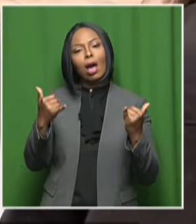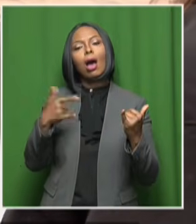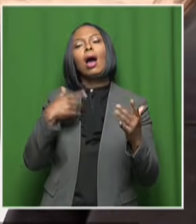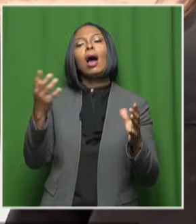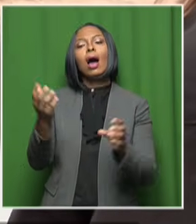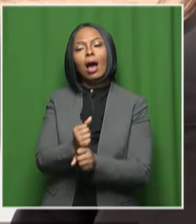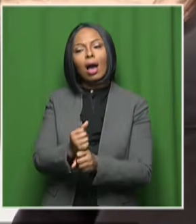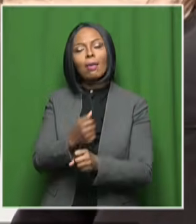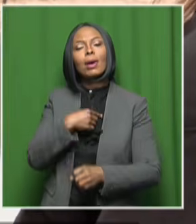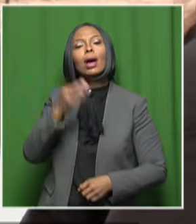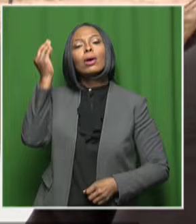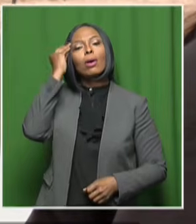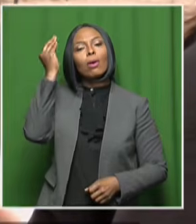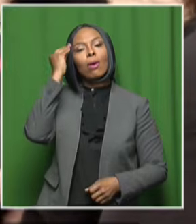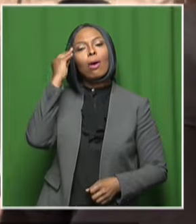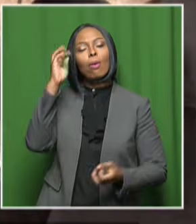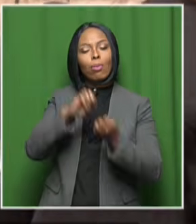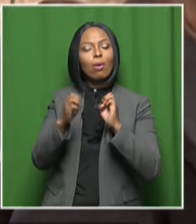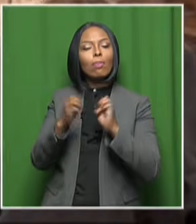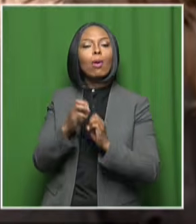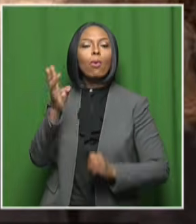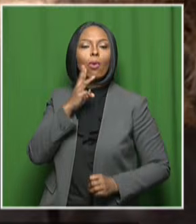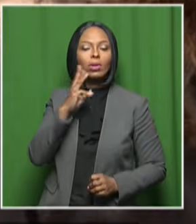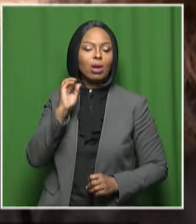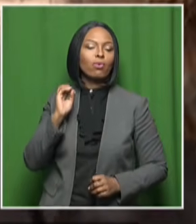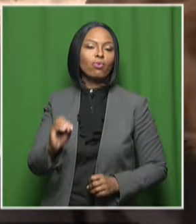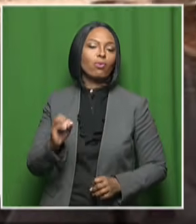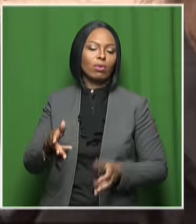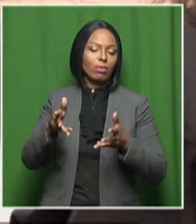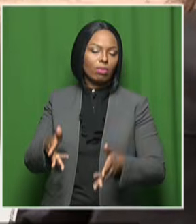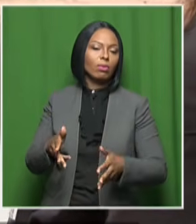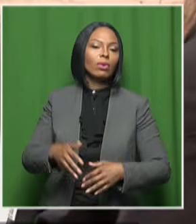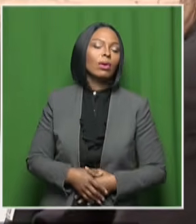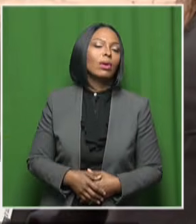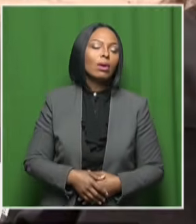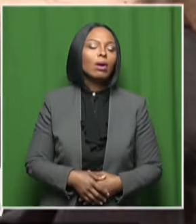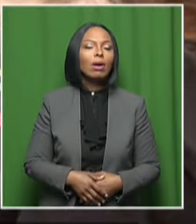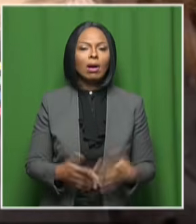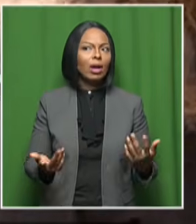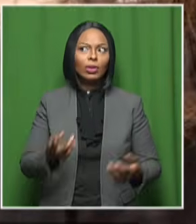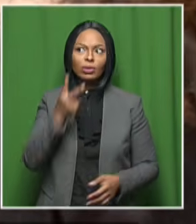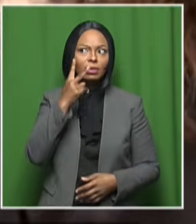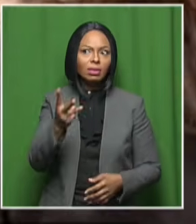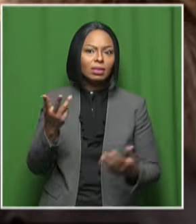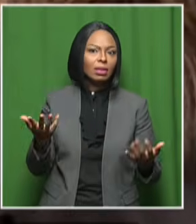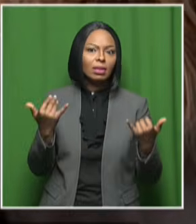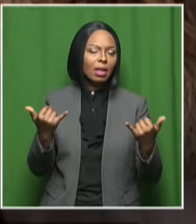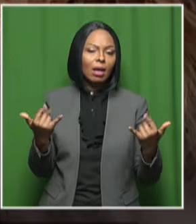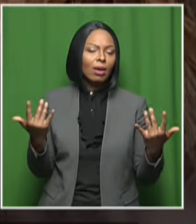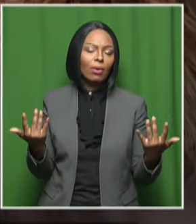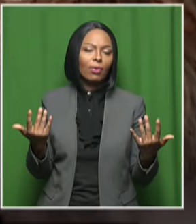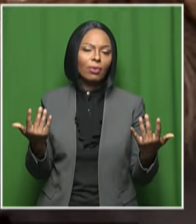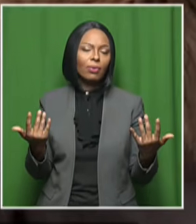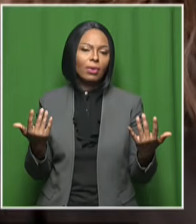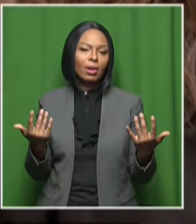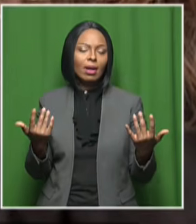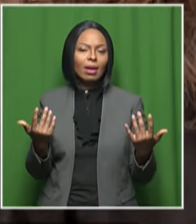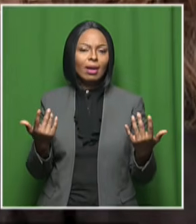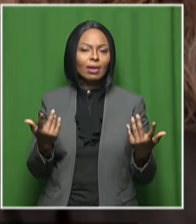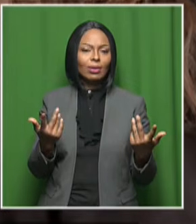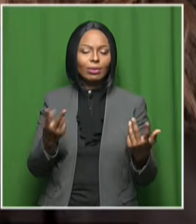got water problems. Yeah, and that's, I mean, you can see this. It's not, you've literally got to